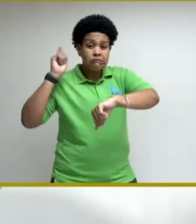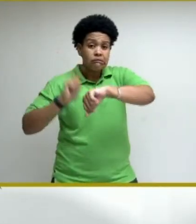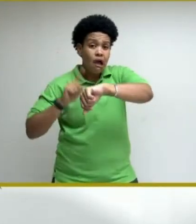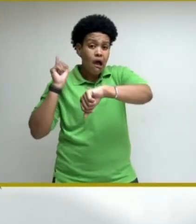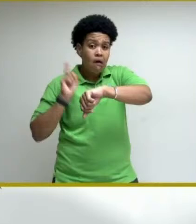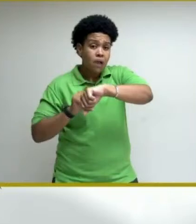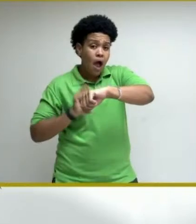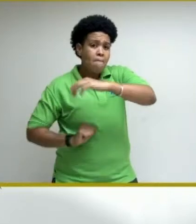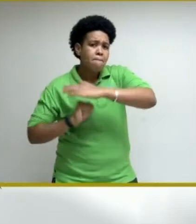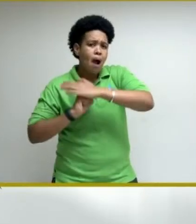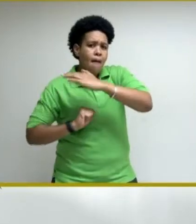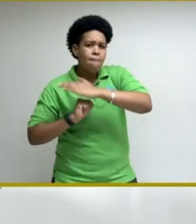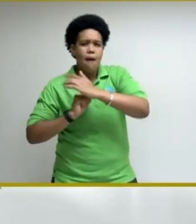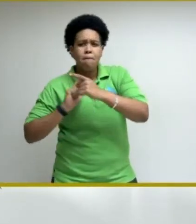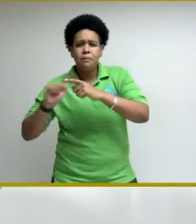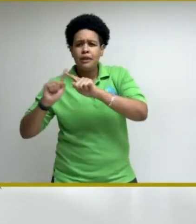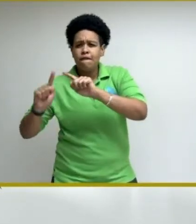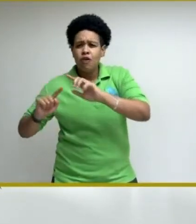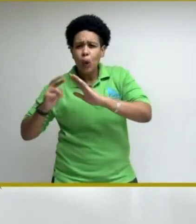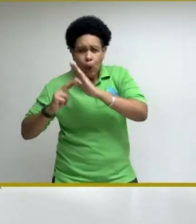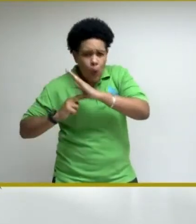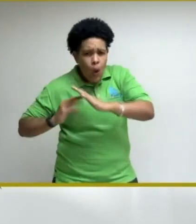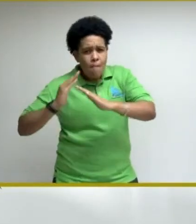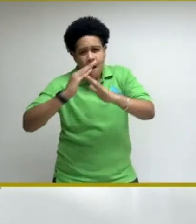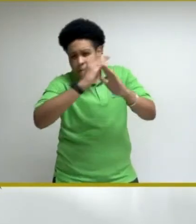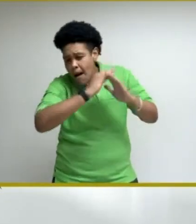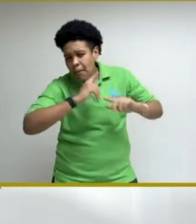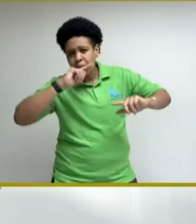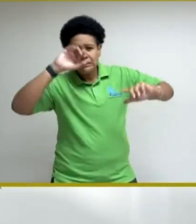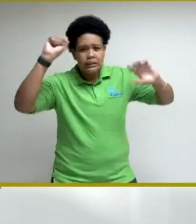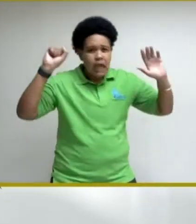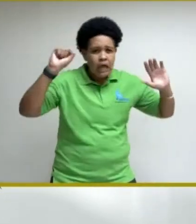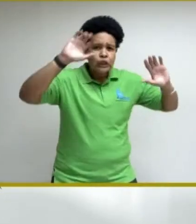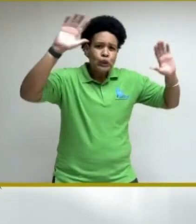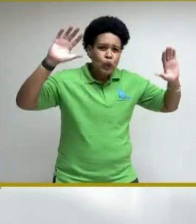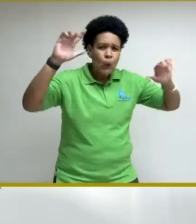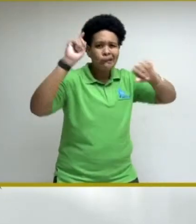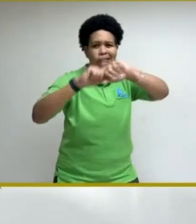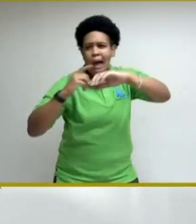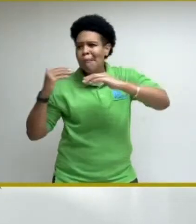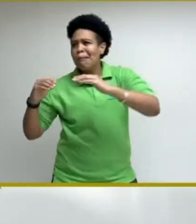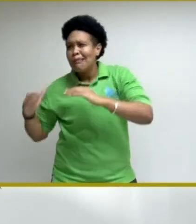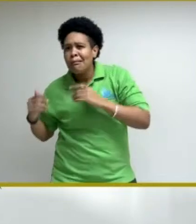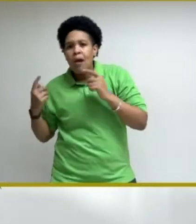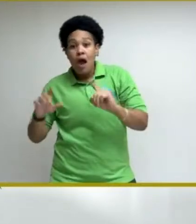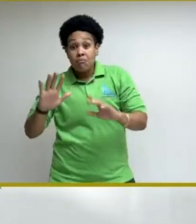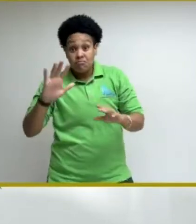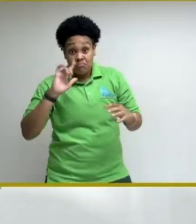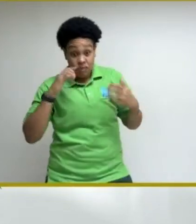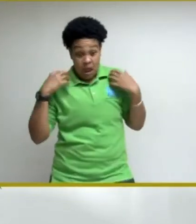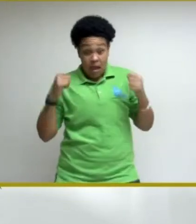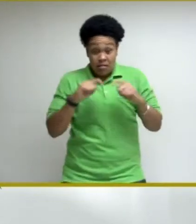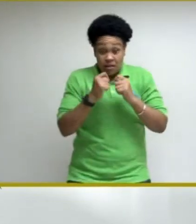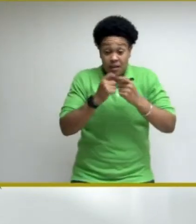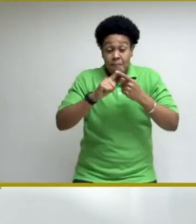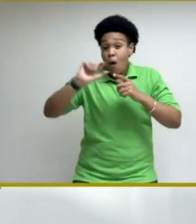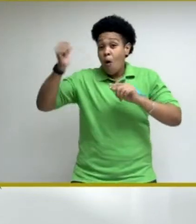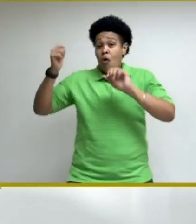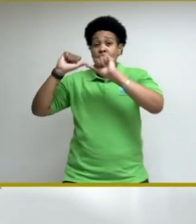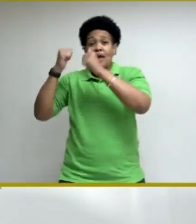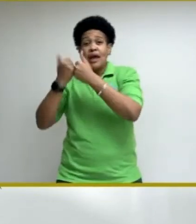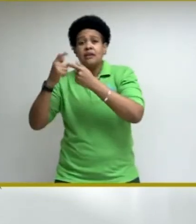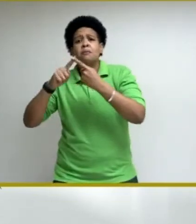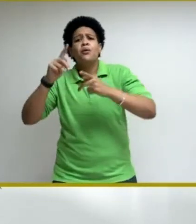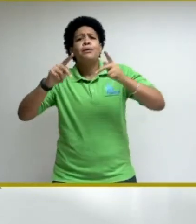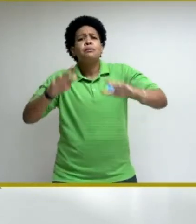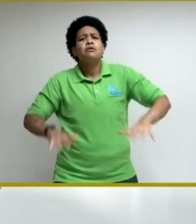have had an impact. And I want to commend both the health team, the other agencies, and the populace in respecting, for